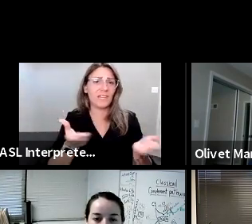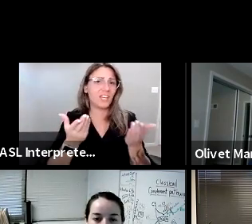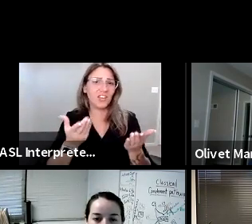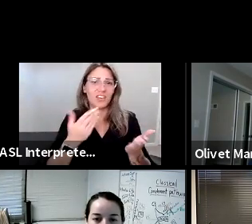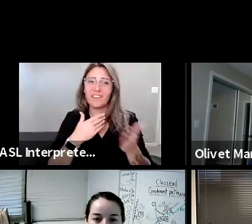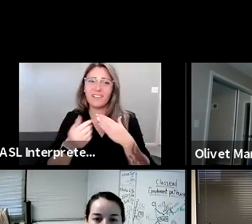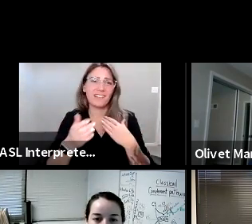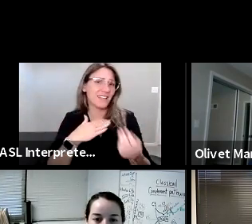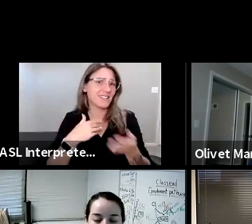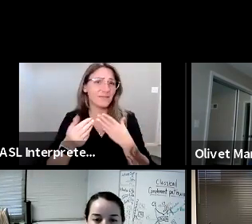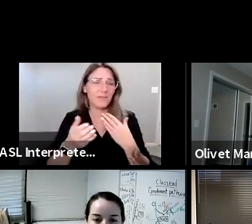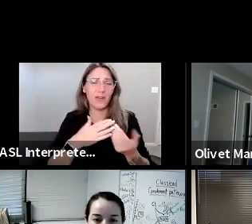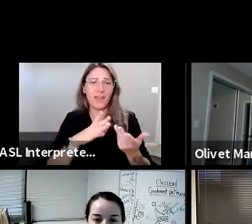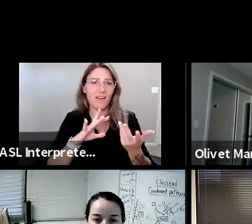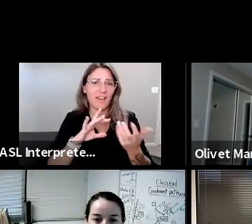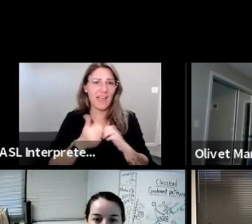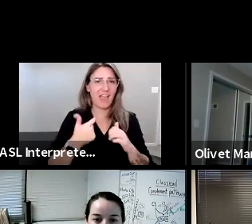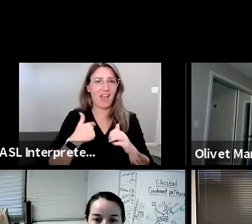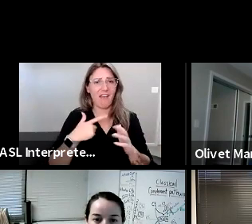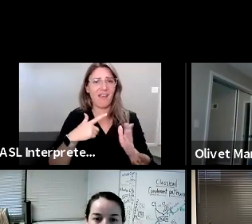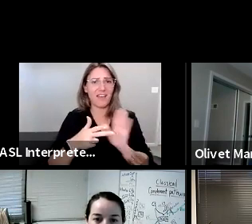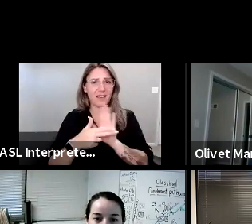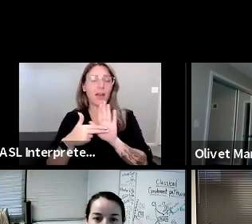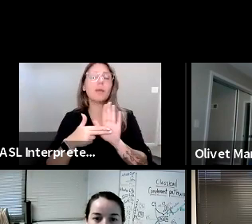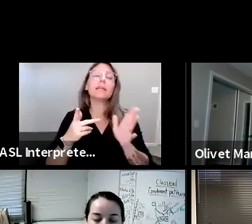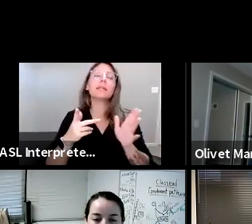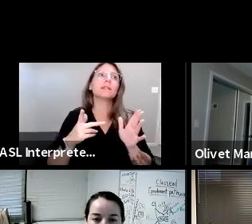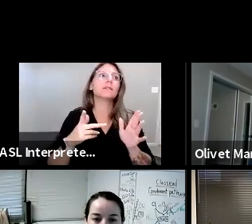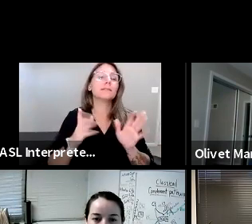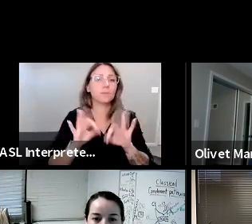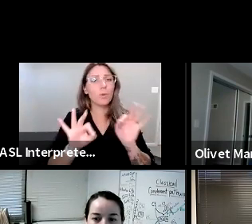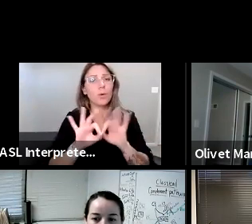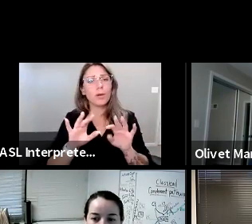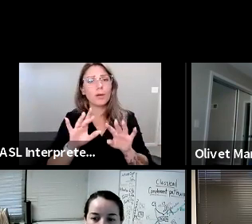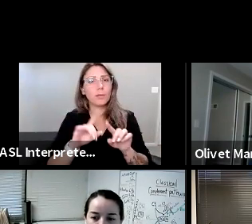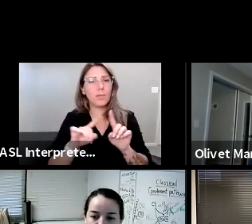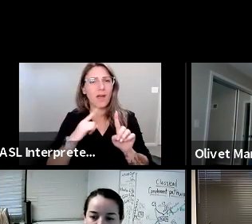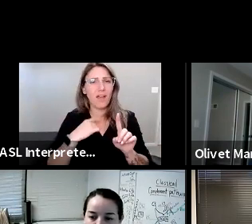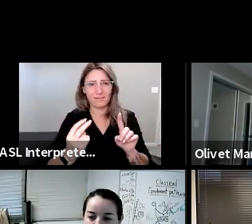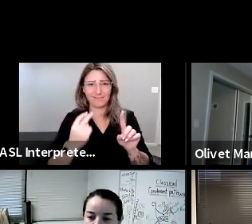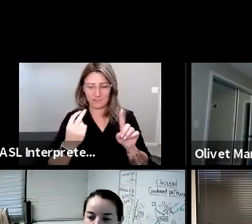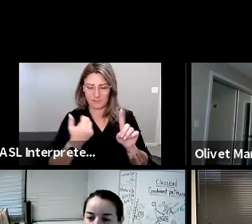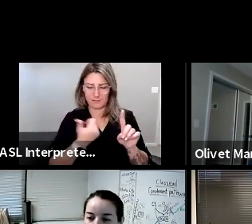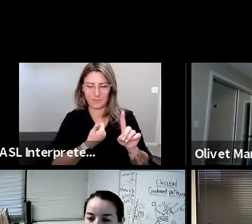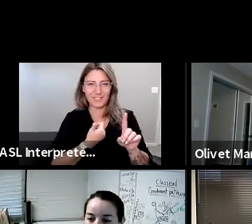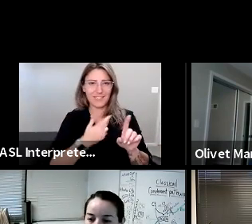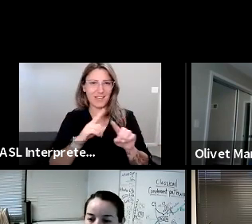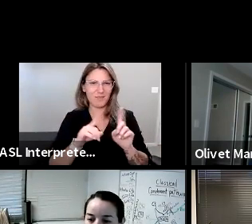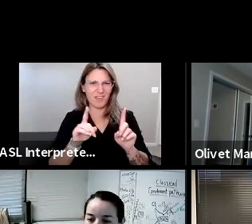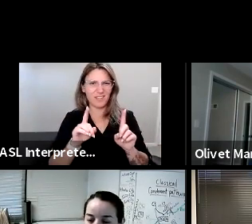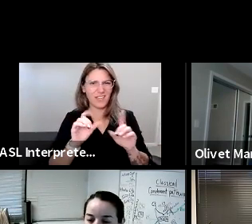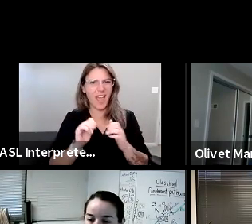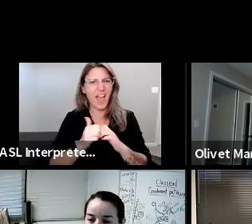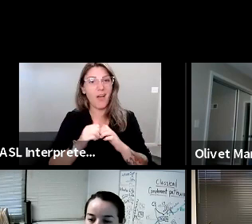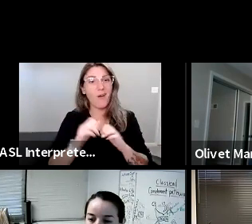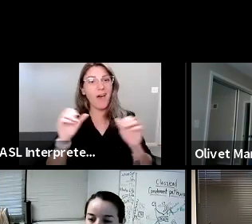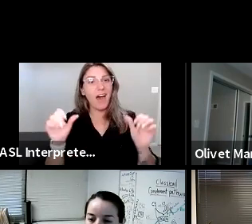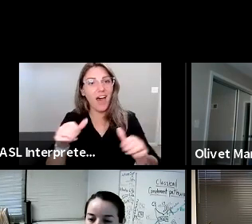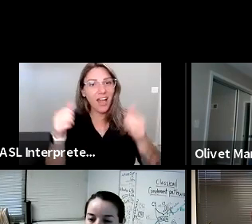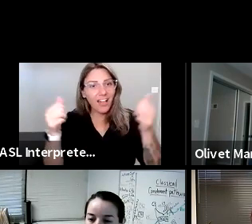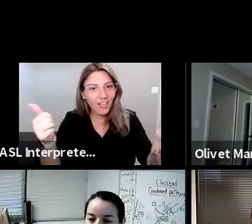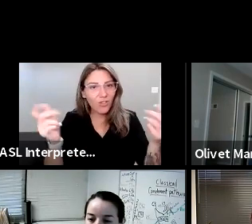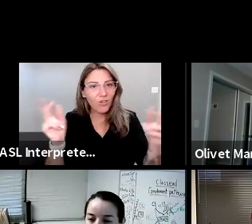matter how I define myself. It matters how I see myself, but it's about how the other, or the people